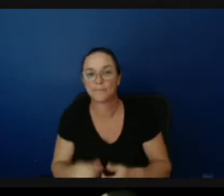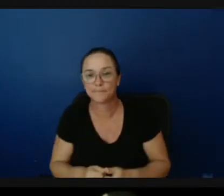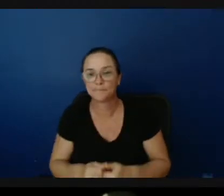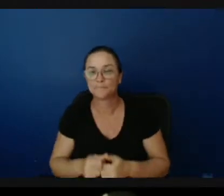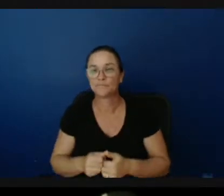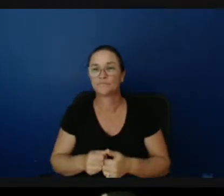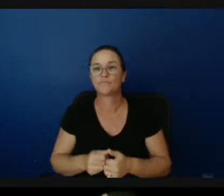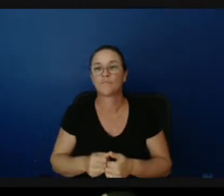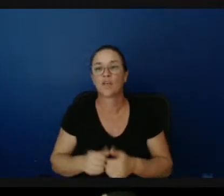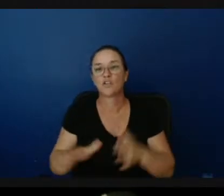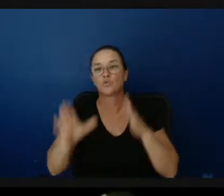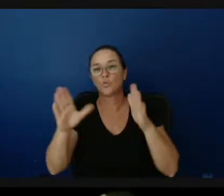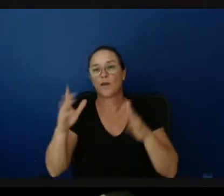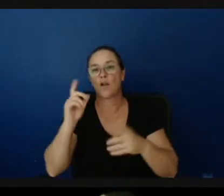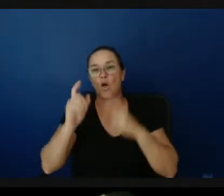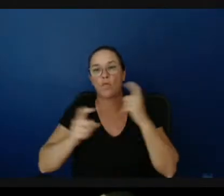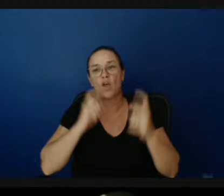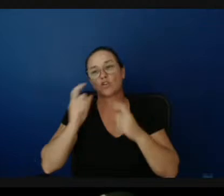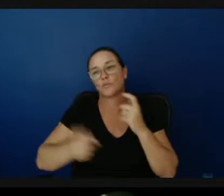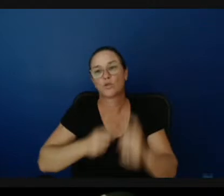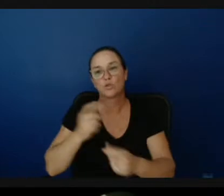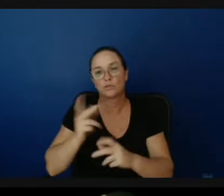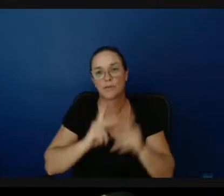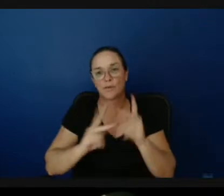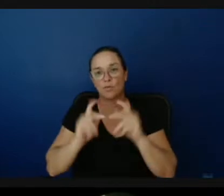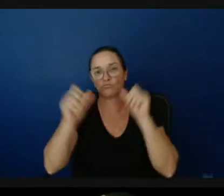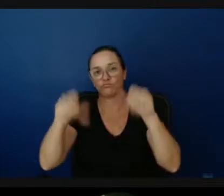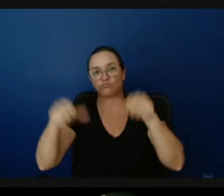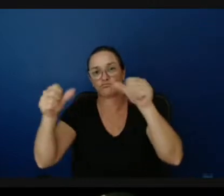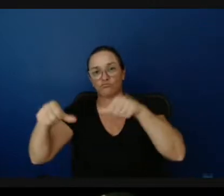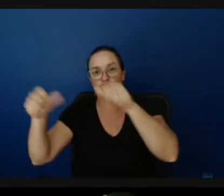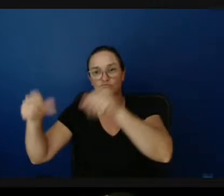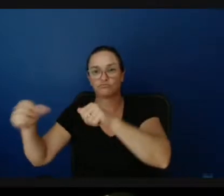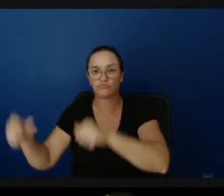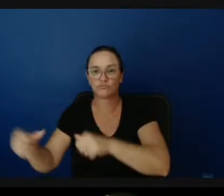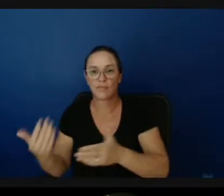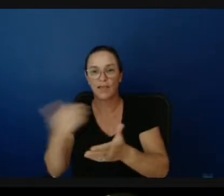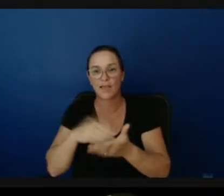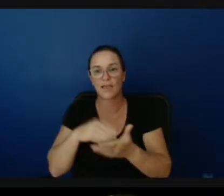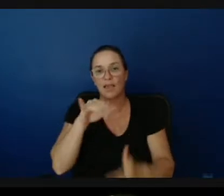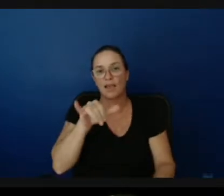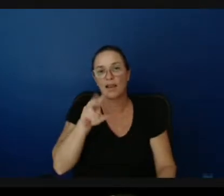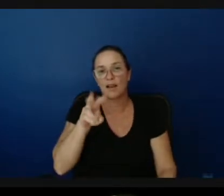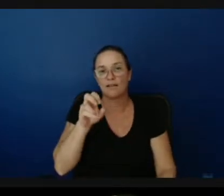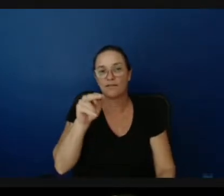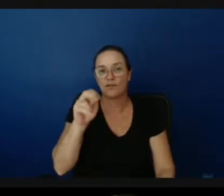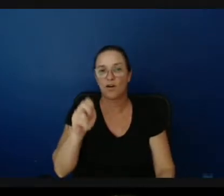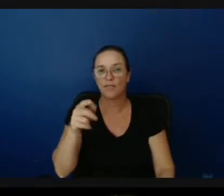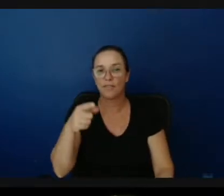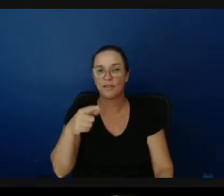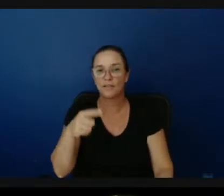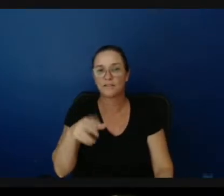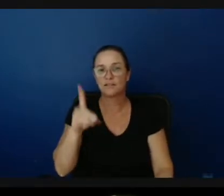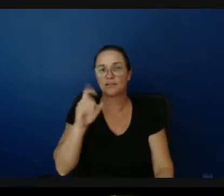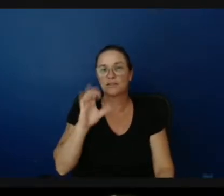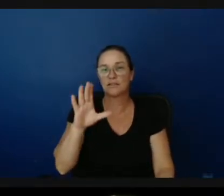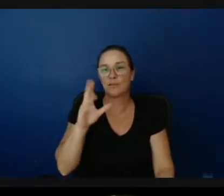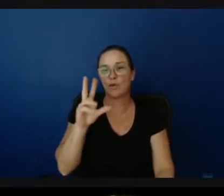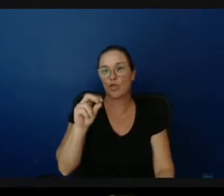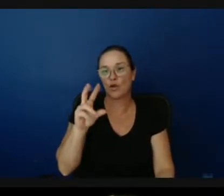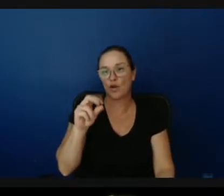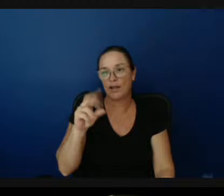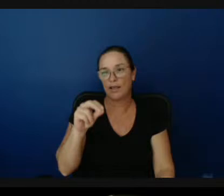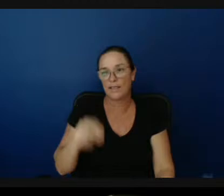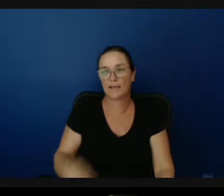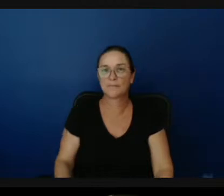contributions. Yvonne again showing up. And where are we at on this one? We are at December 30th, so we're progressing